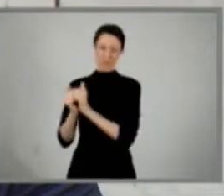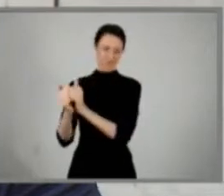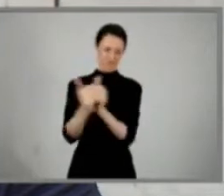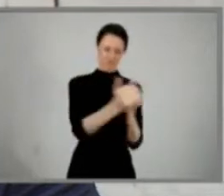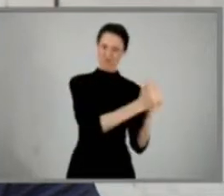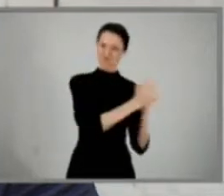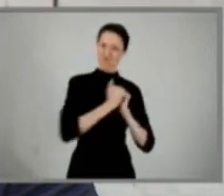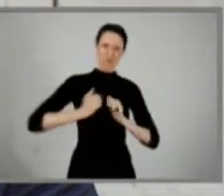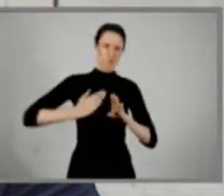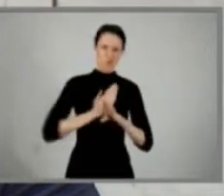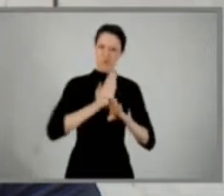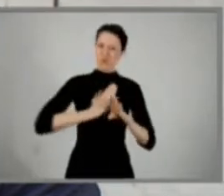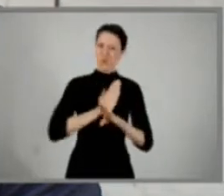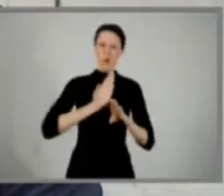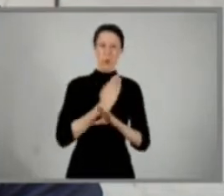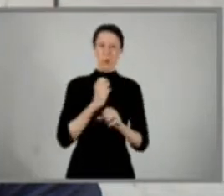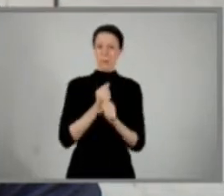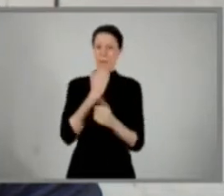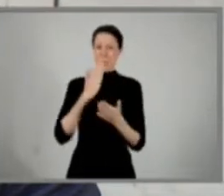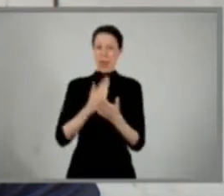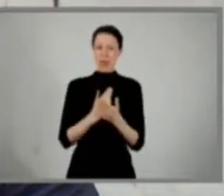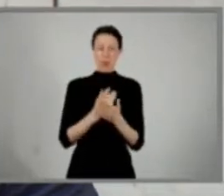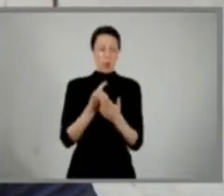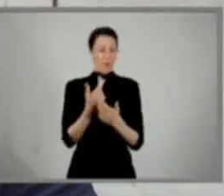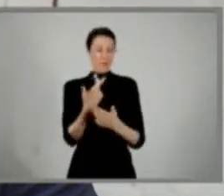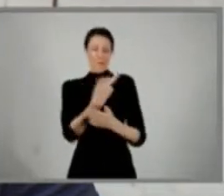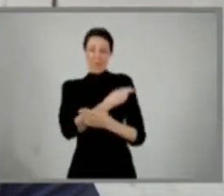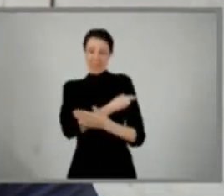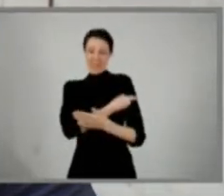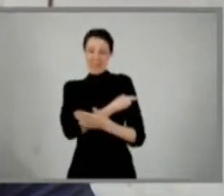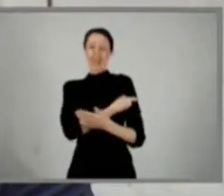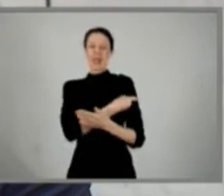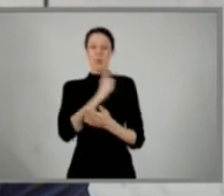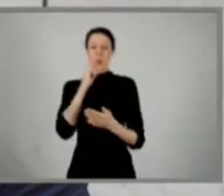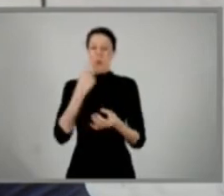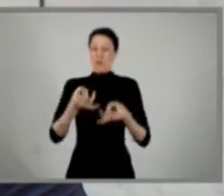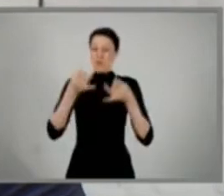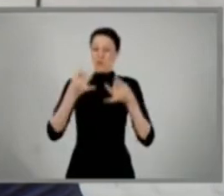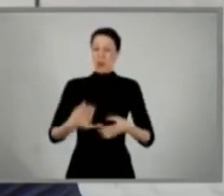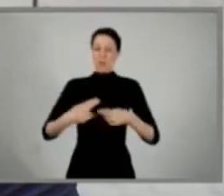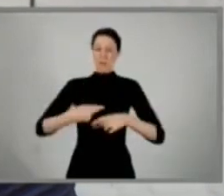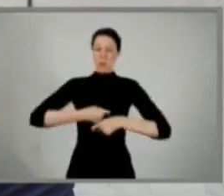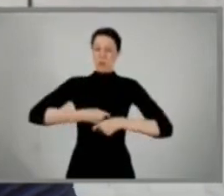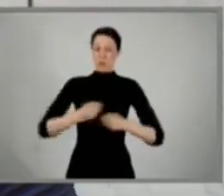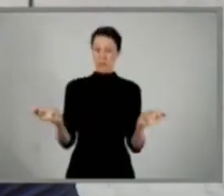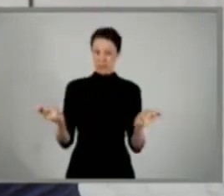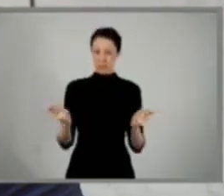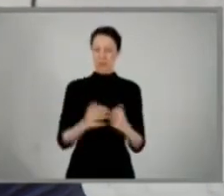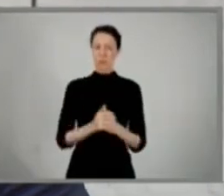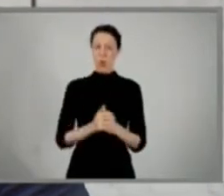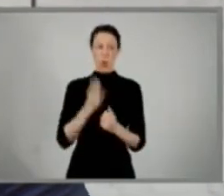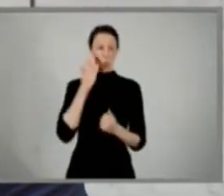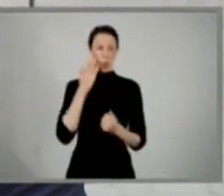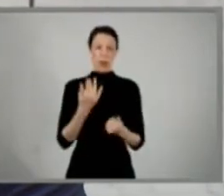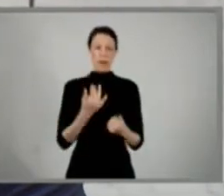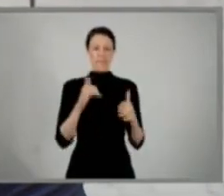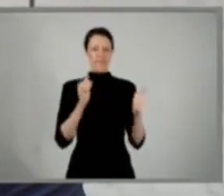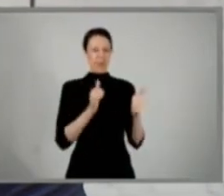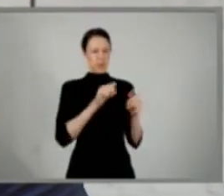to disseminate and administer those vaccines all around the country when they're ready, when they have passed the necessary